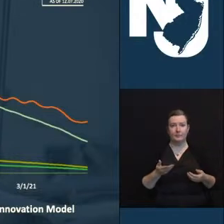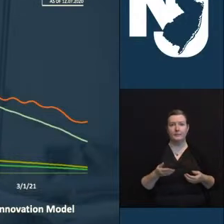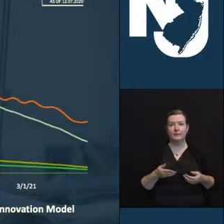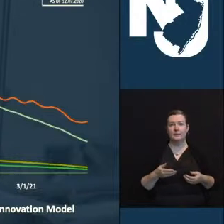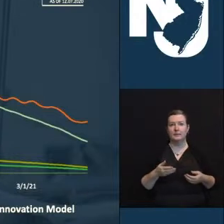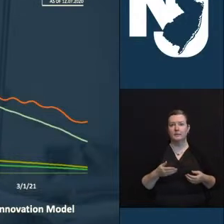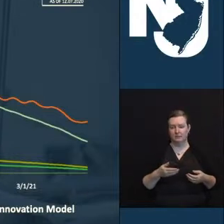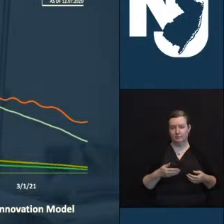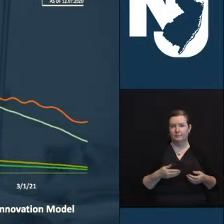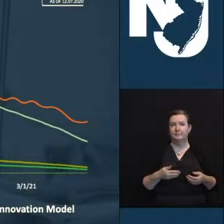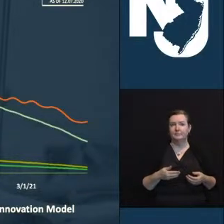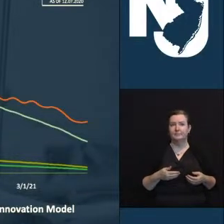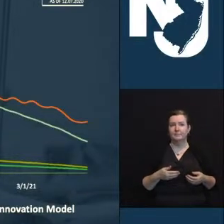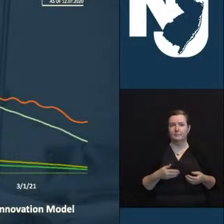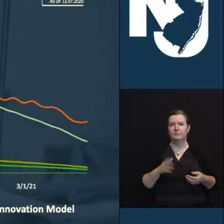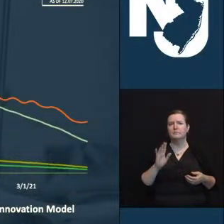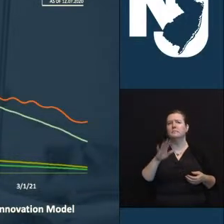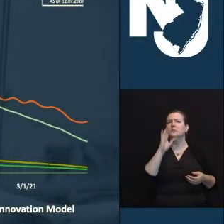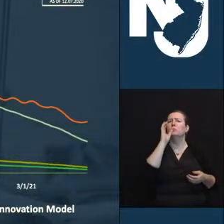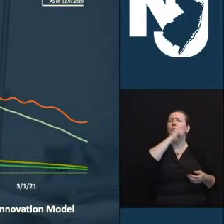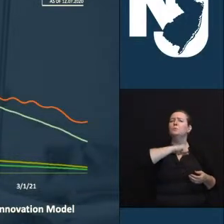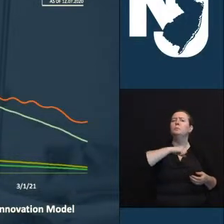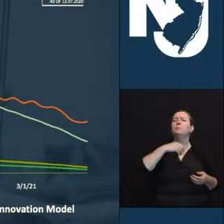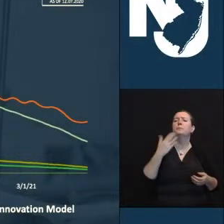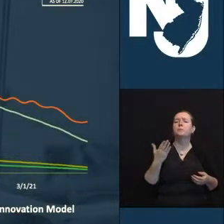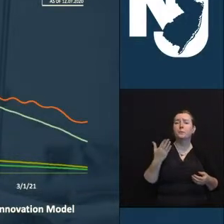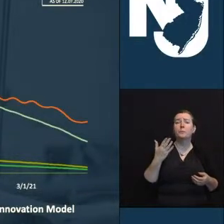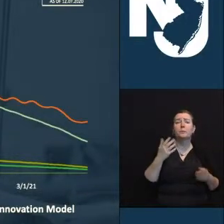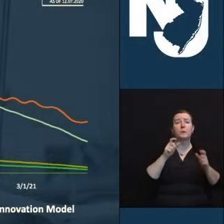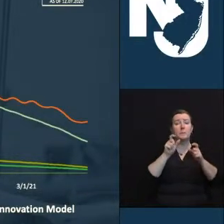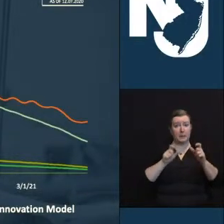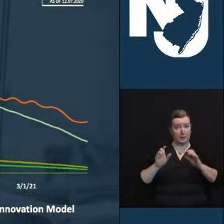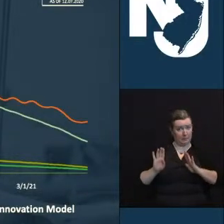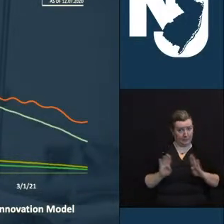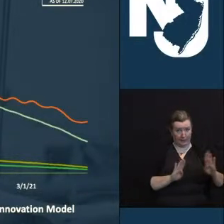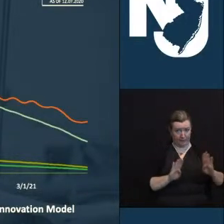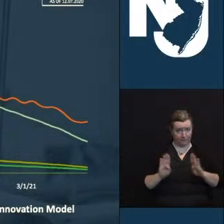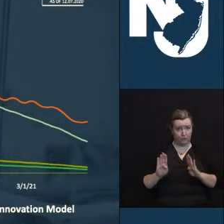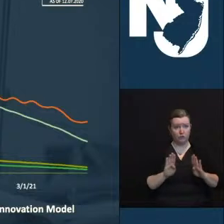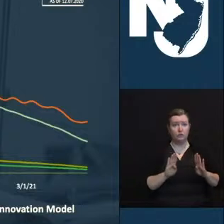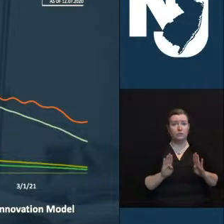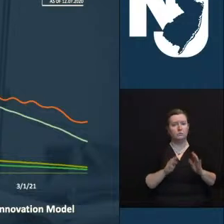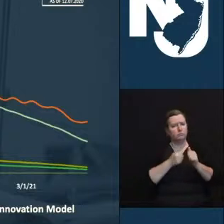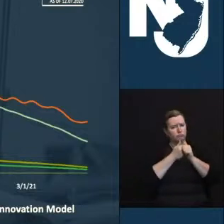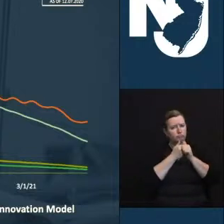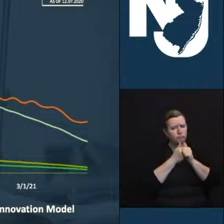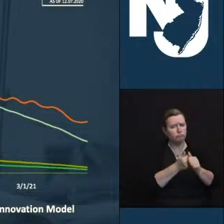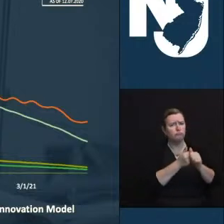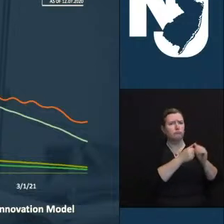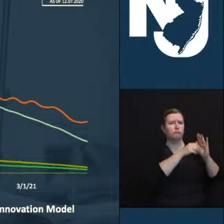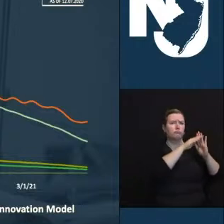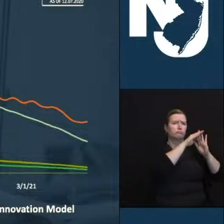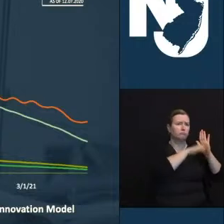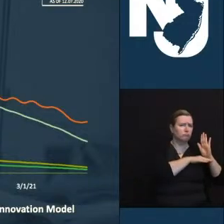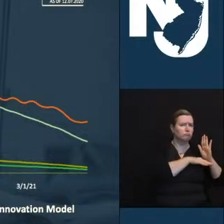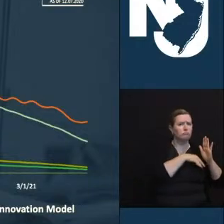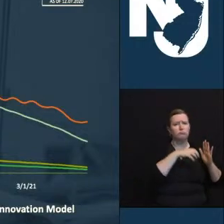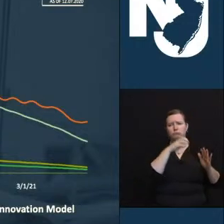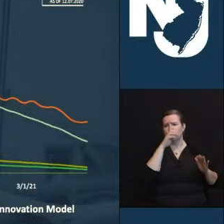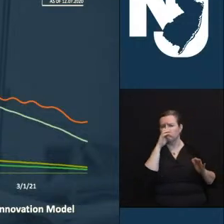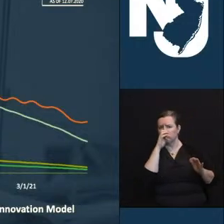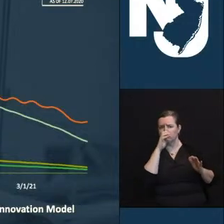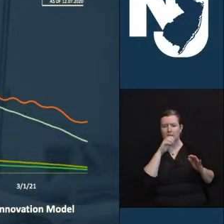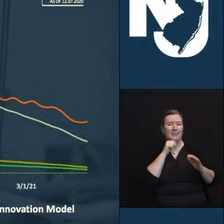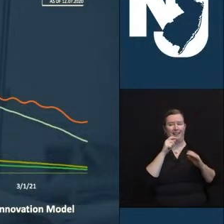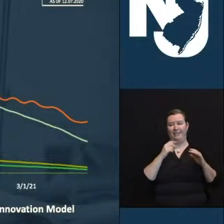assume that there is no change among residents in compliance with wearing face masks or social distancing while in